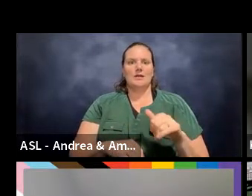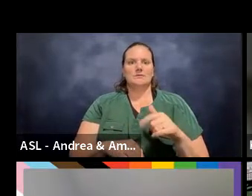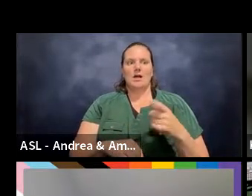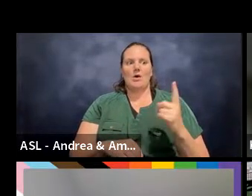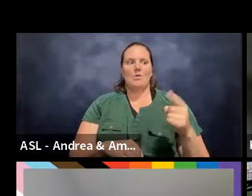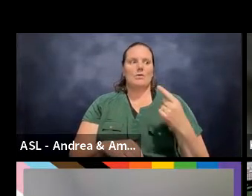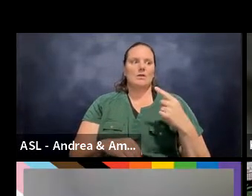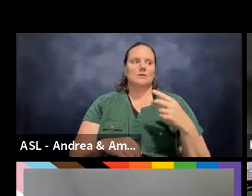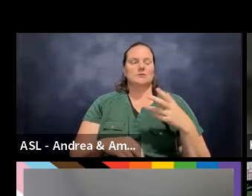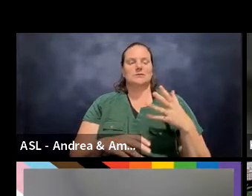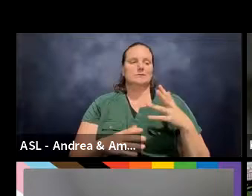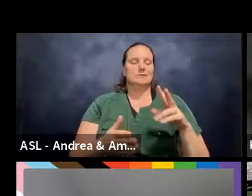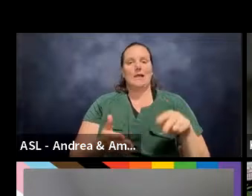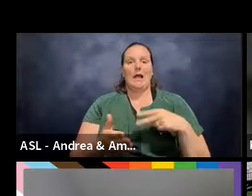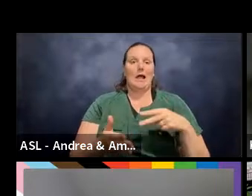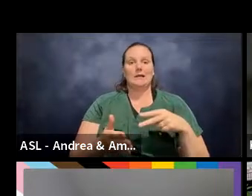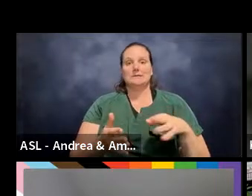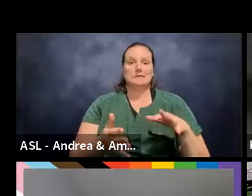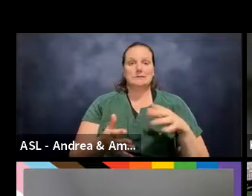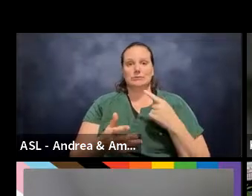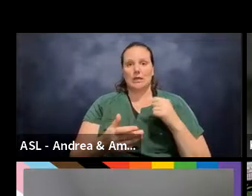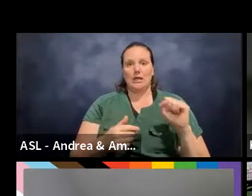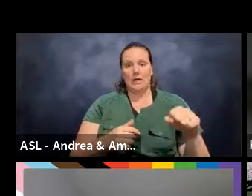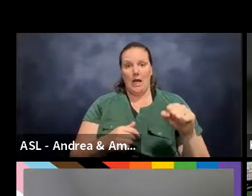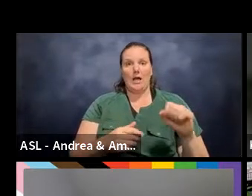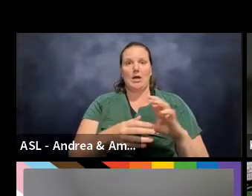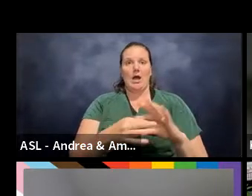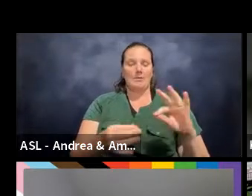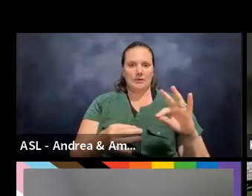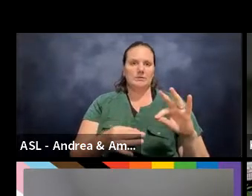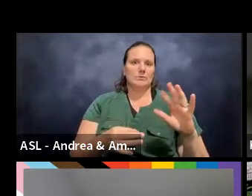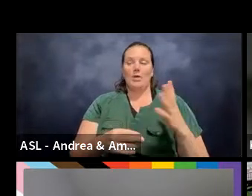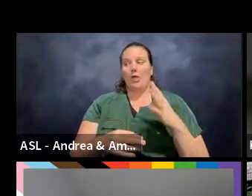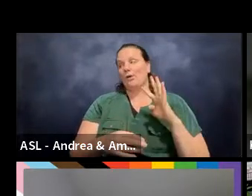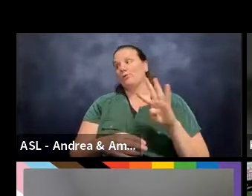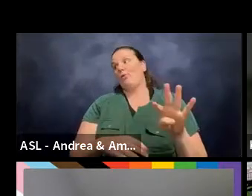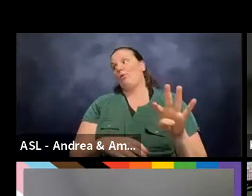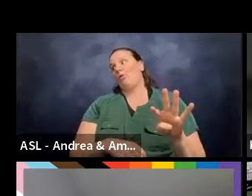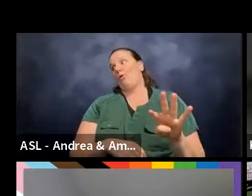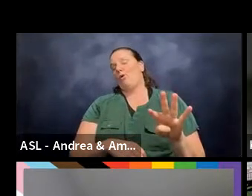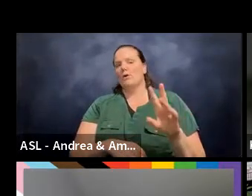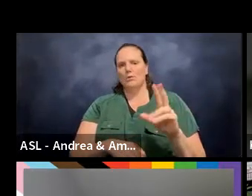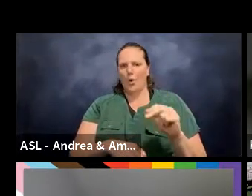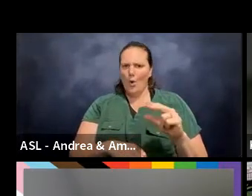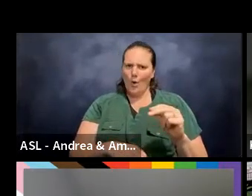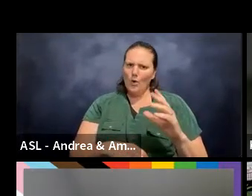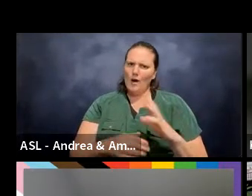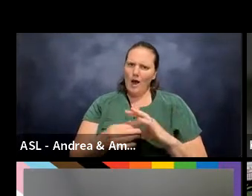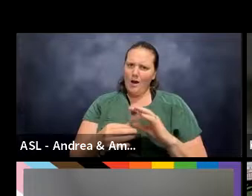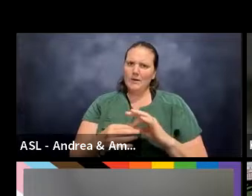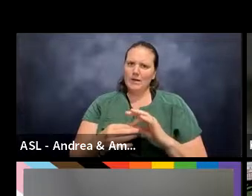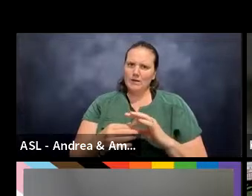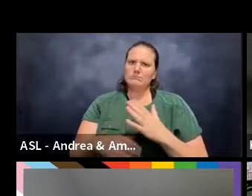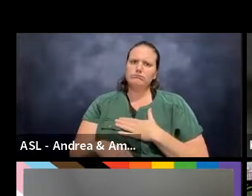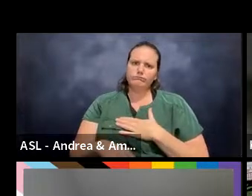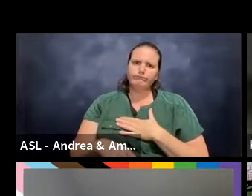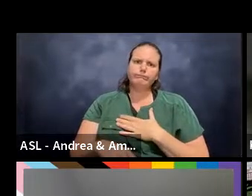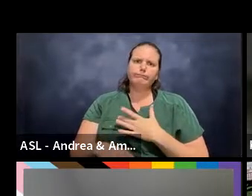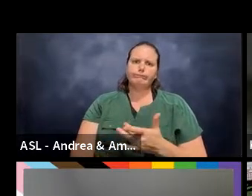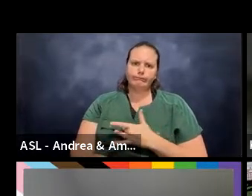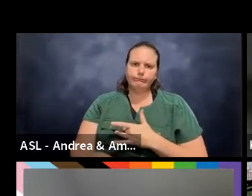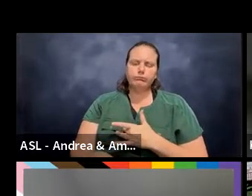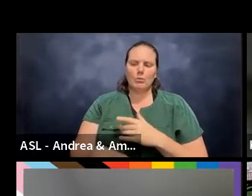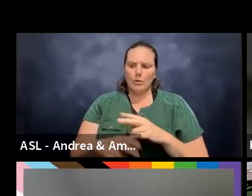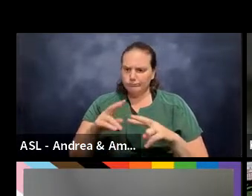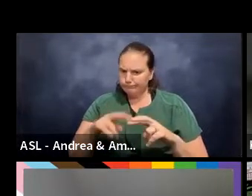dance of saying, yeah, comment and we're going to ignore it. No, if the comments are meaningful, we're going to